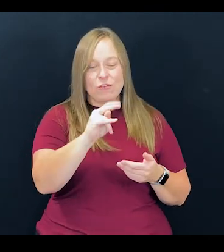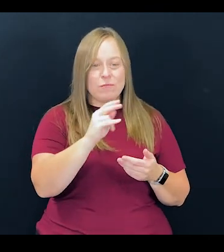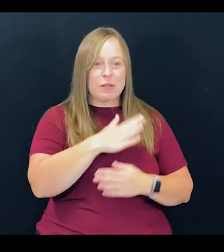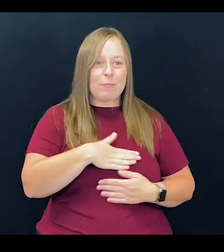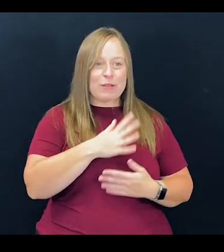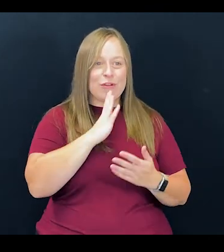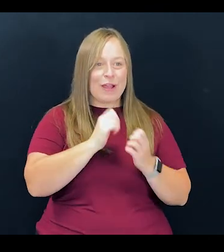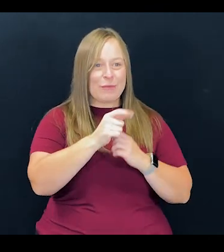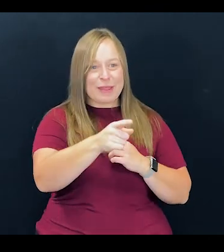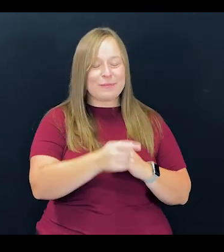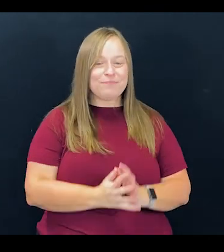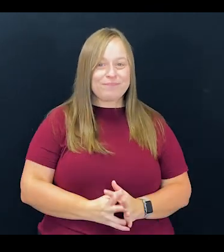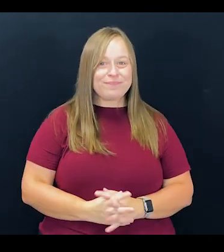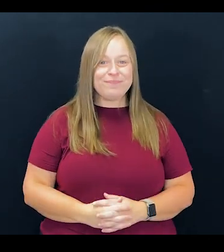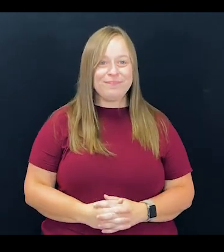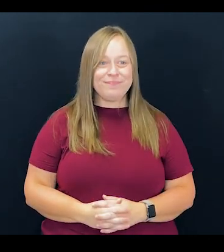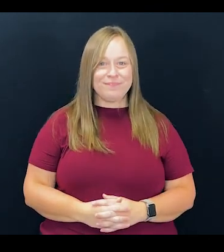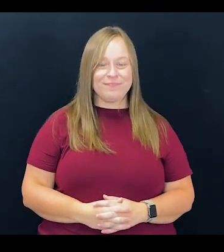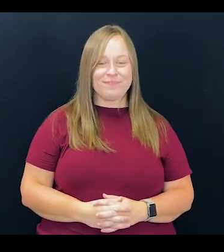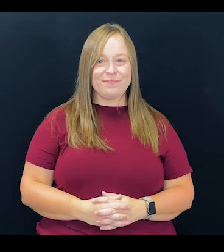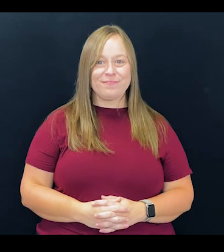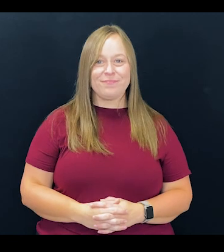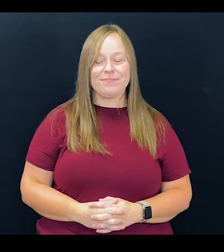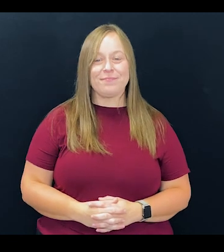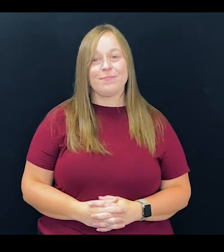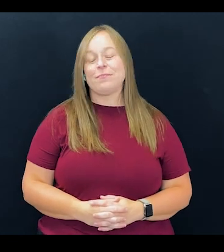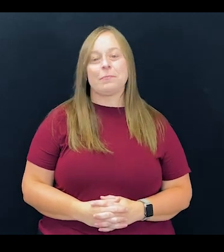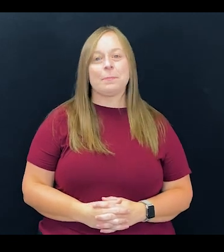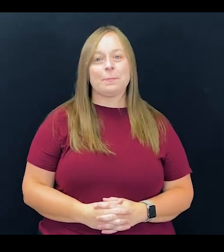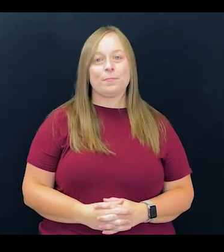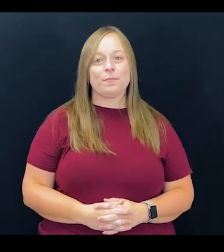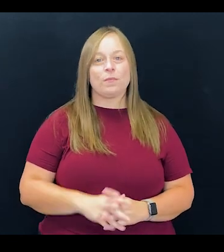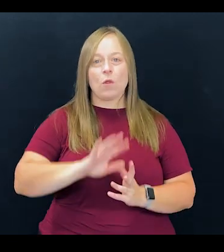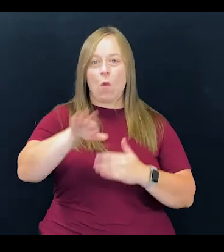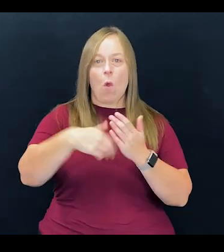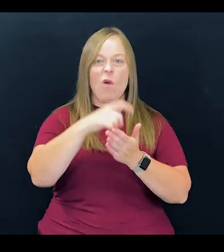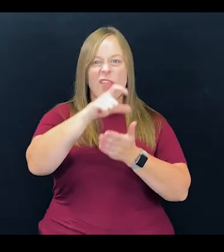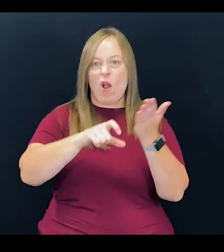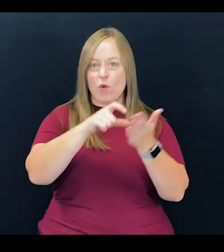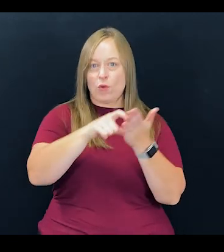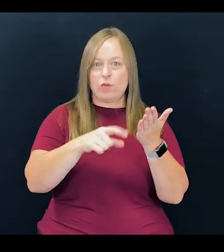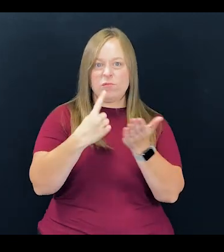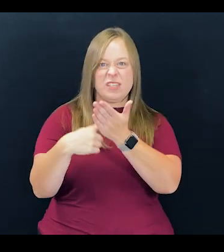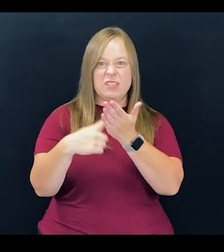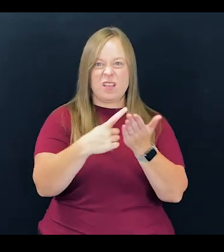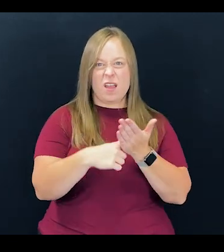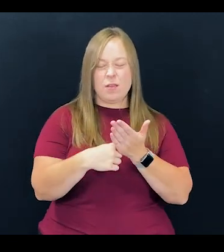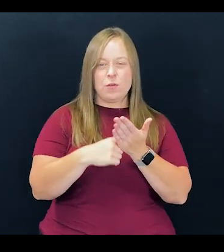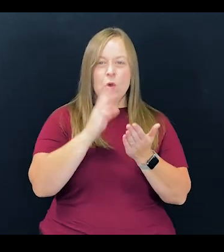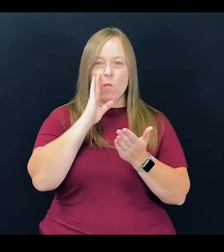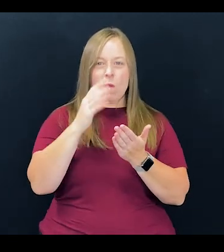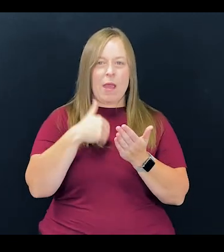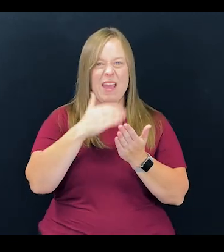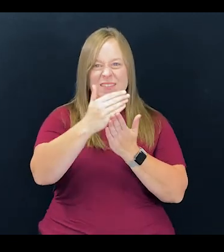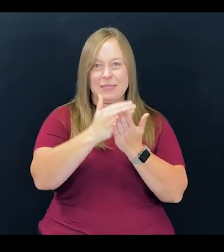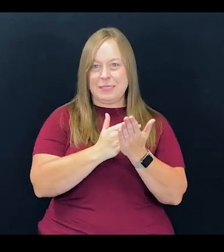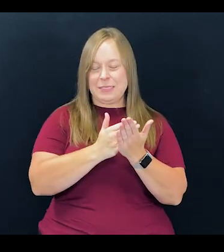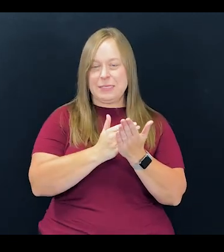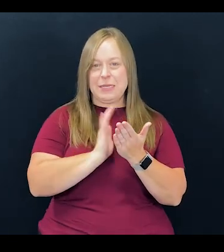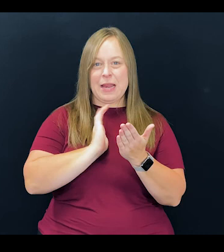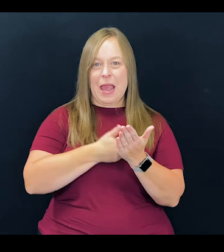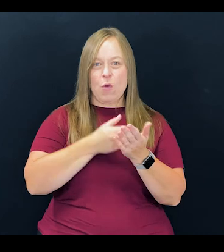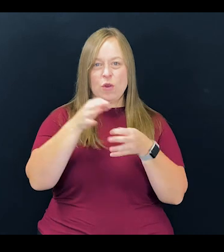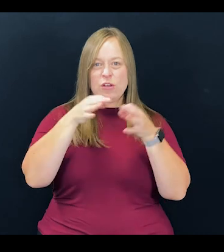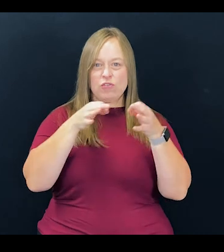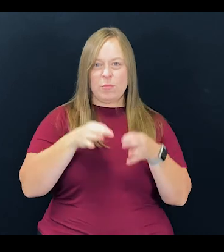Katrin. It really was a pleasure talking about all these topics today. All of the articles that we talked about, we will